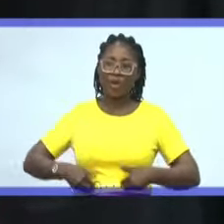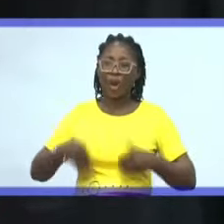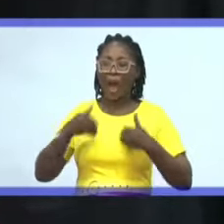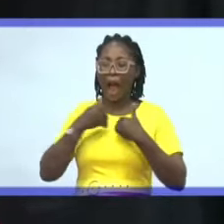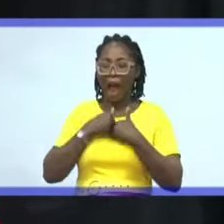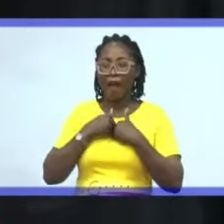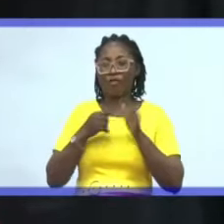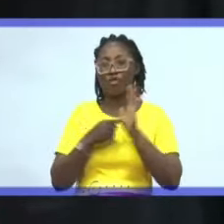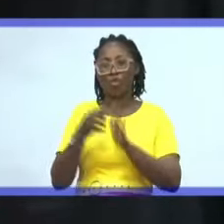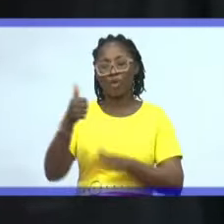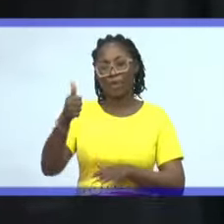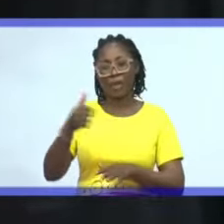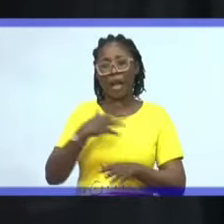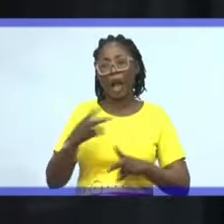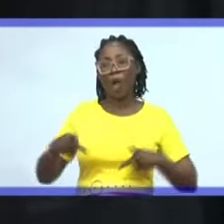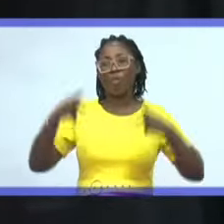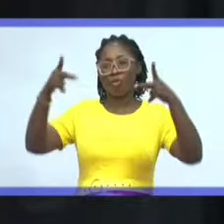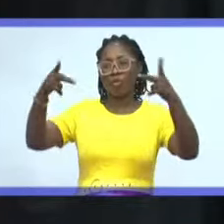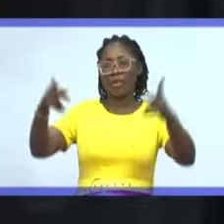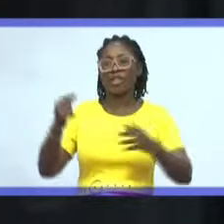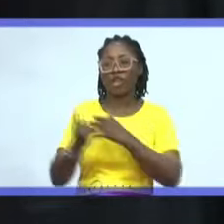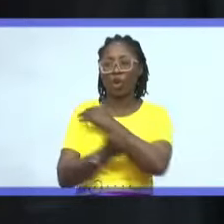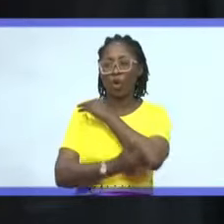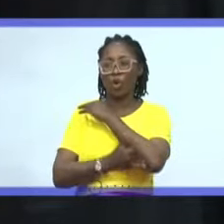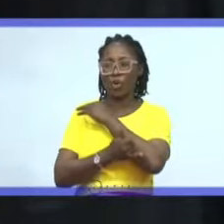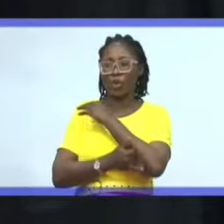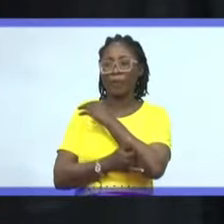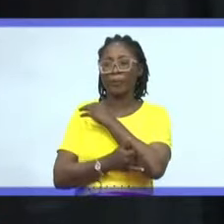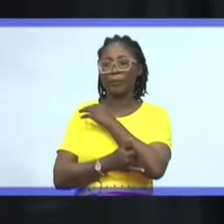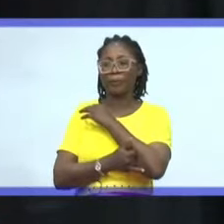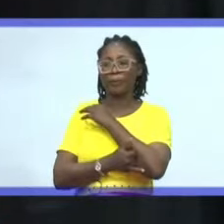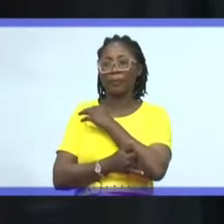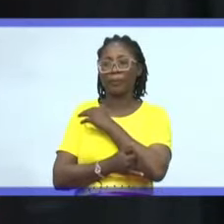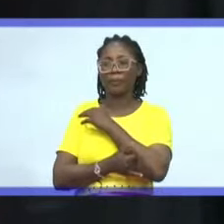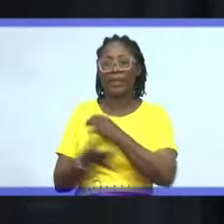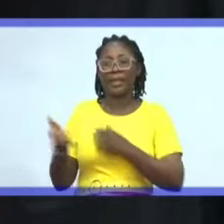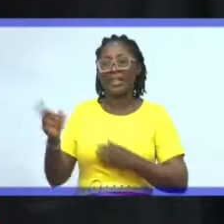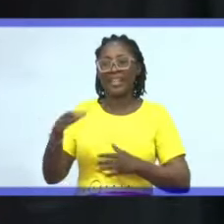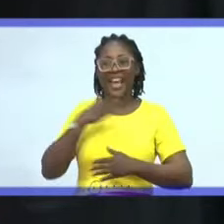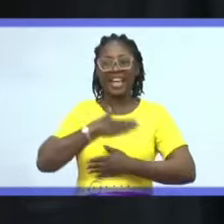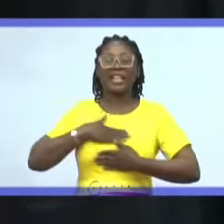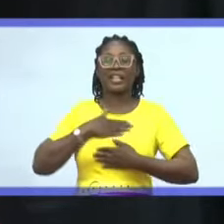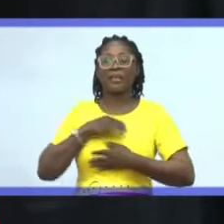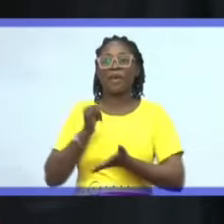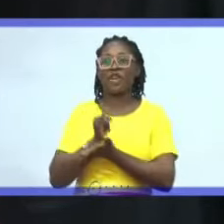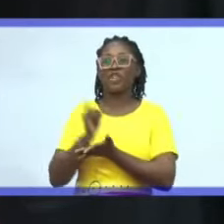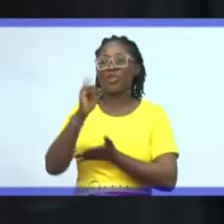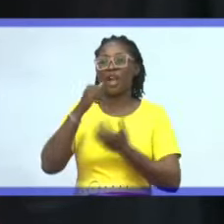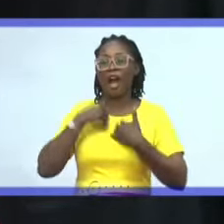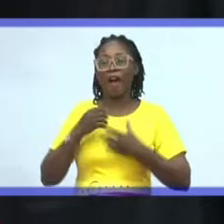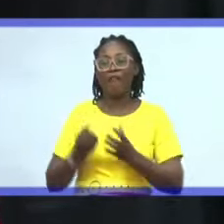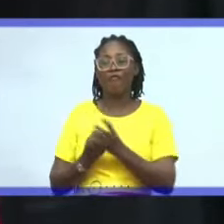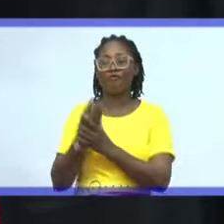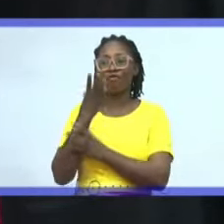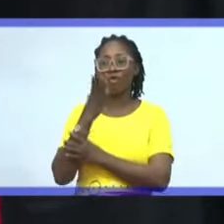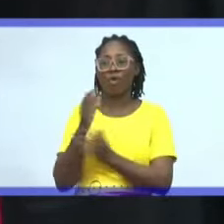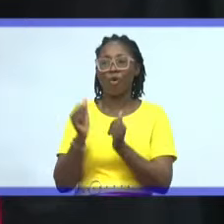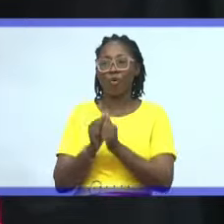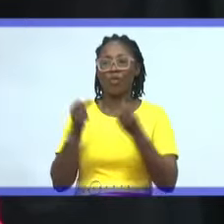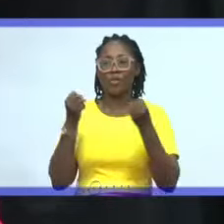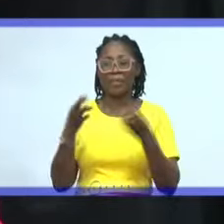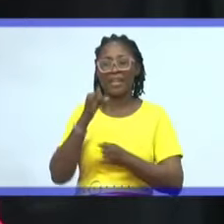distinguished themselves and promoted the country in spite of its many setbacks. The entertainment industry has grown in leaps and bounds, with